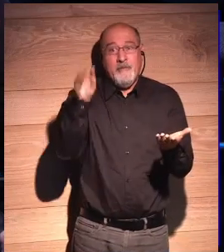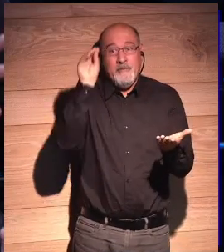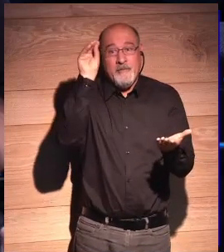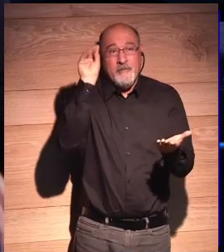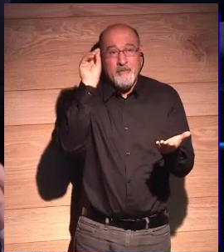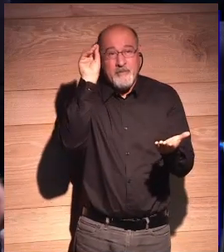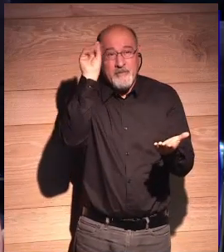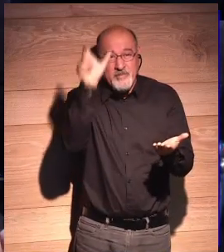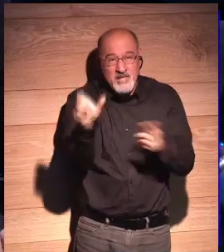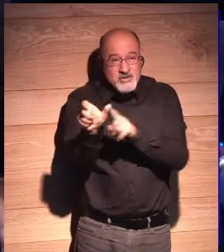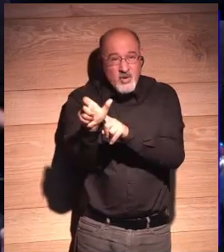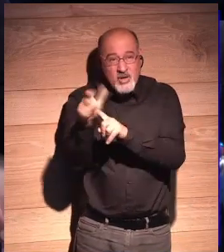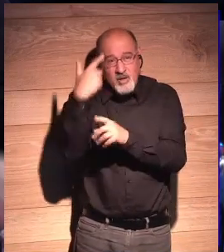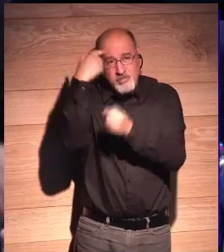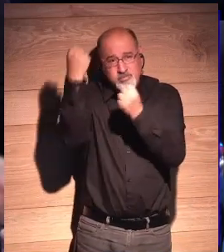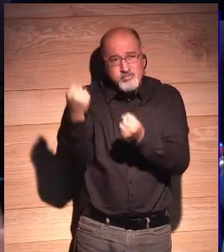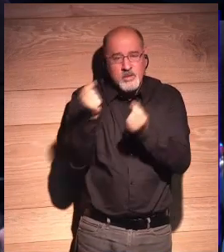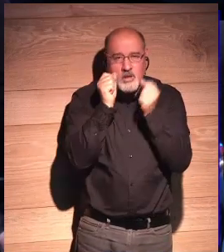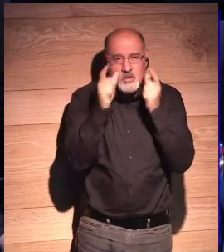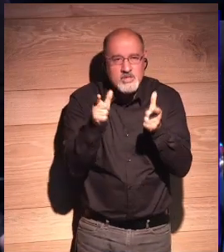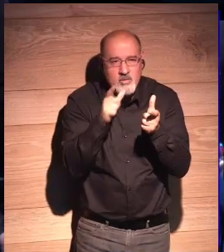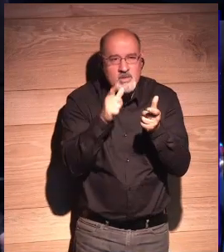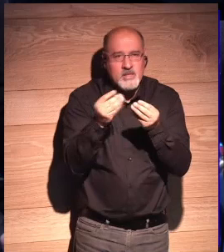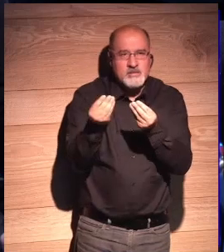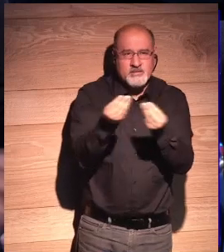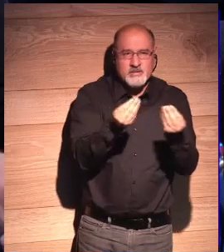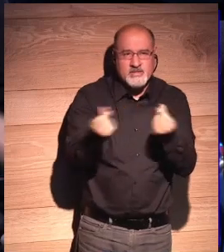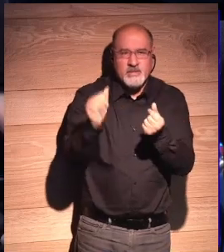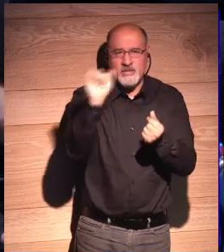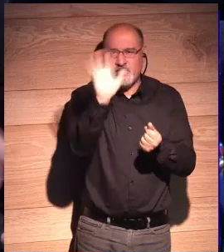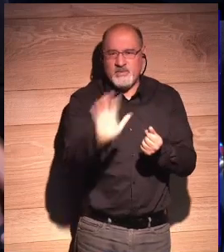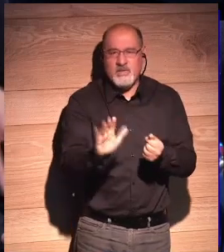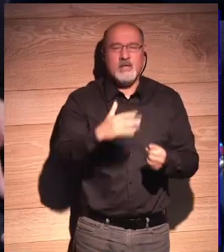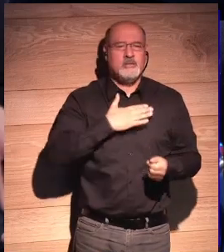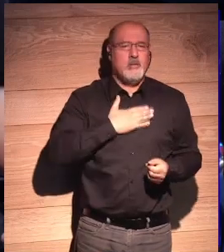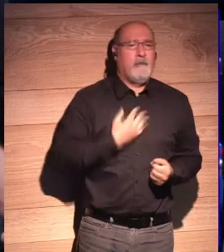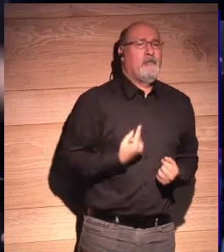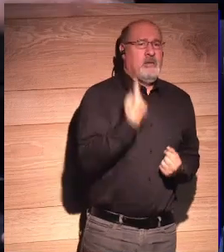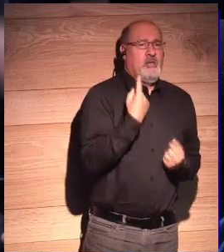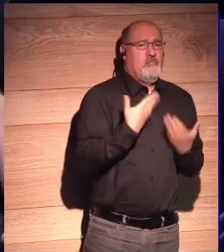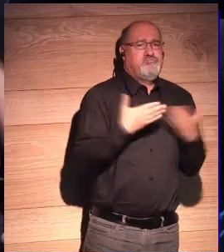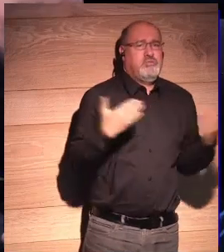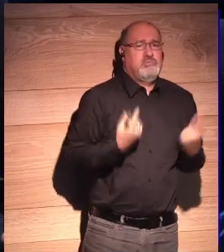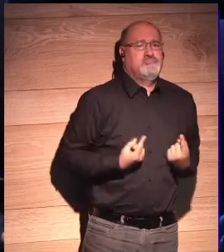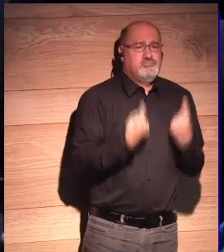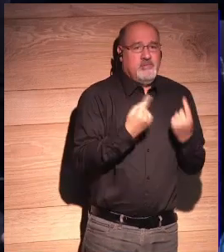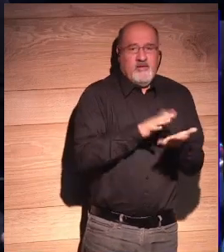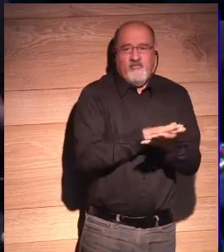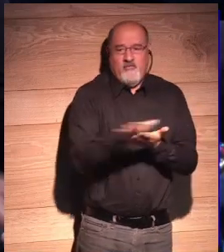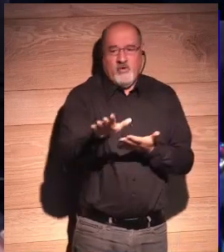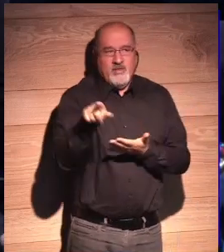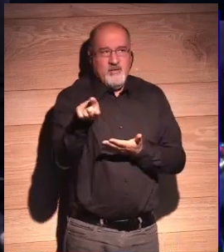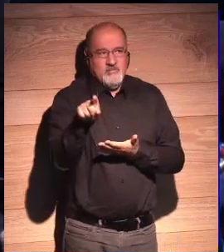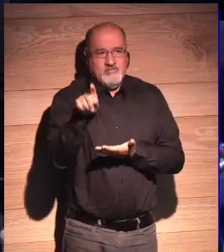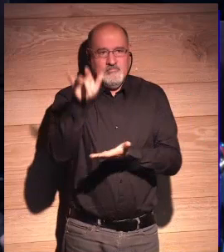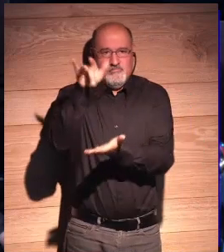out of the air that I know, like that I was the first one to do that, or that's something that I did and then somebody else did, and then I know